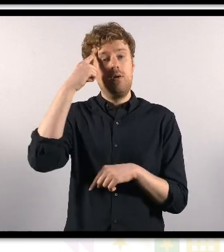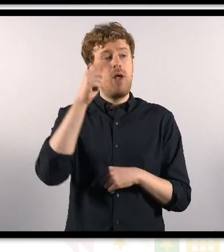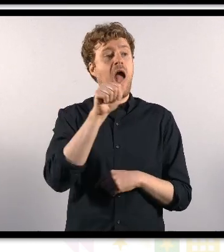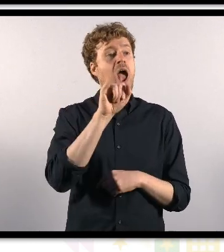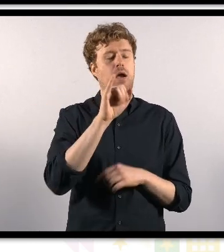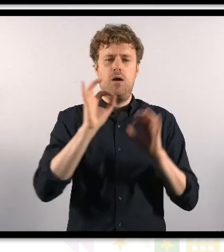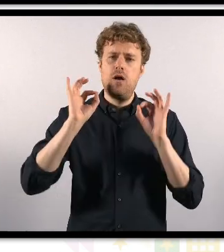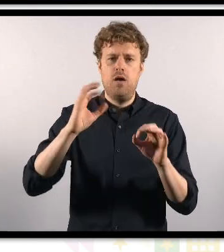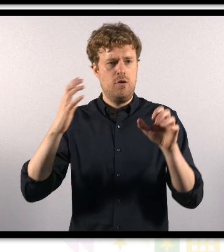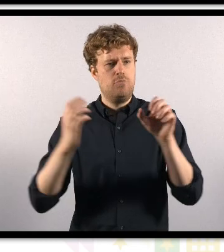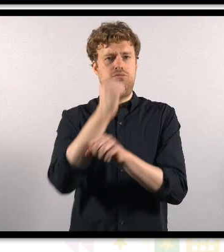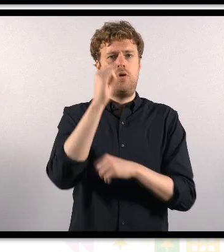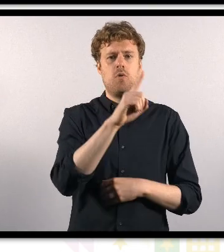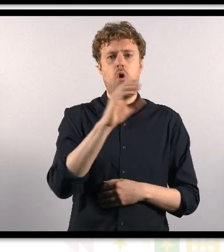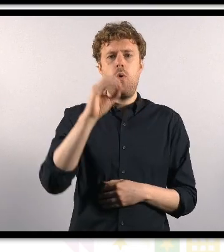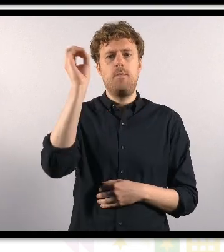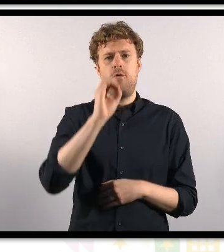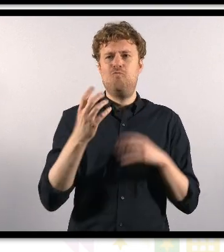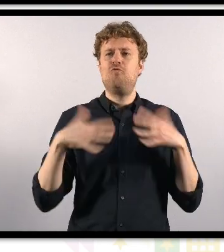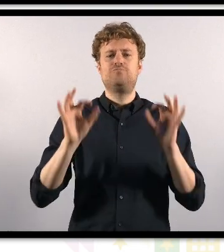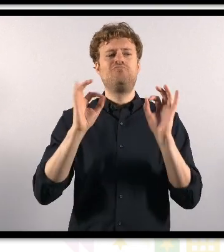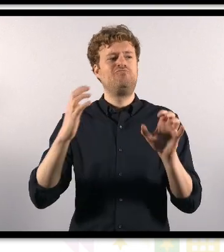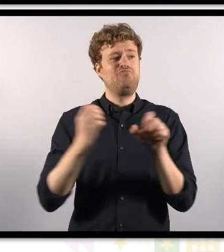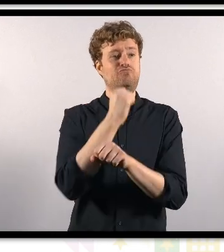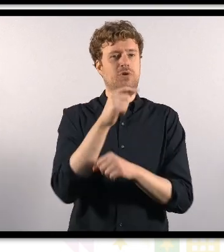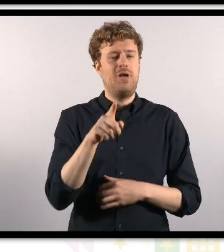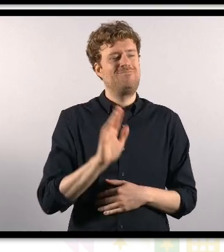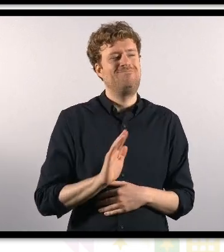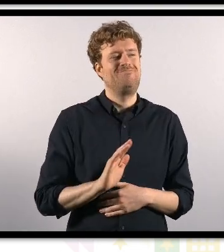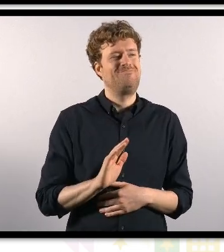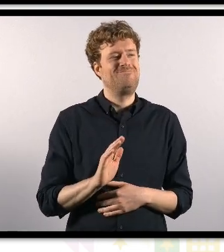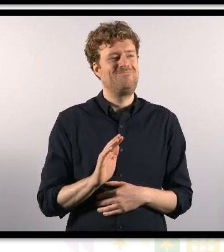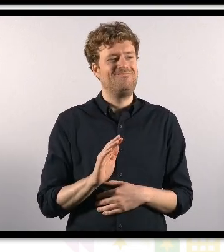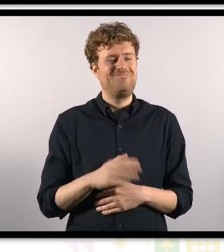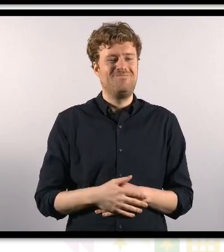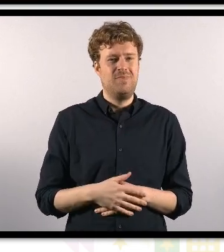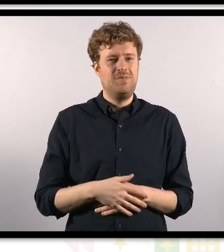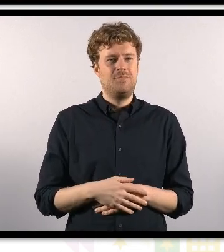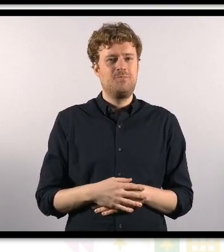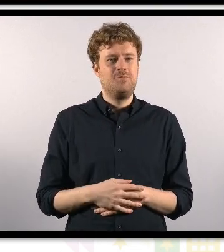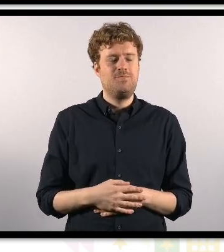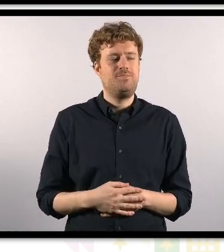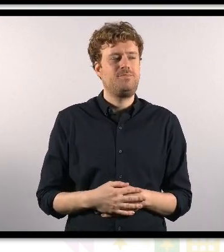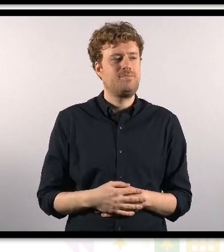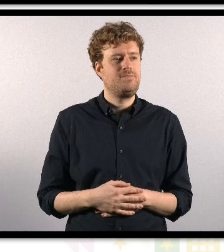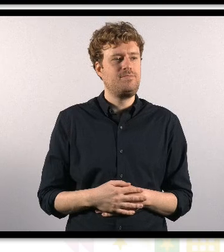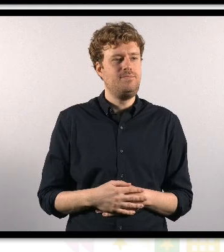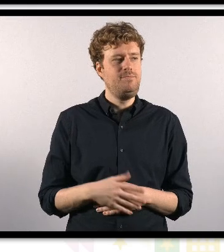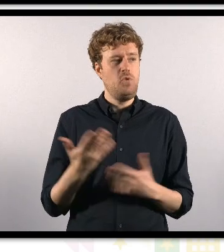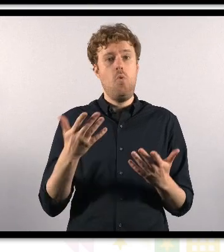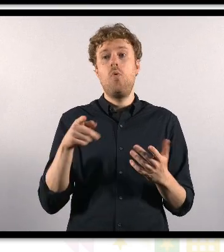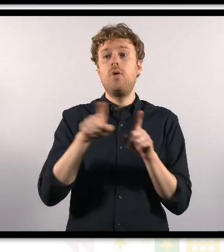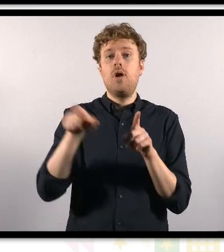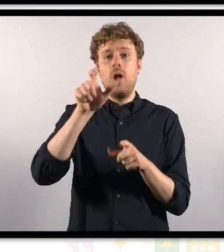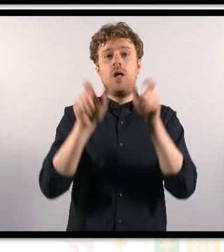we can chew, and there was a lot of randomness that was guaranteed. So everything that we tried, fail some more.